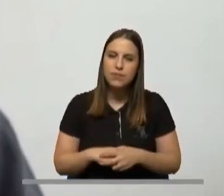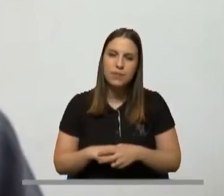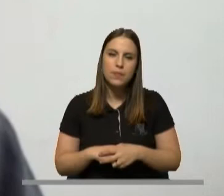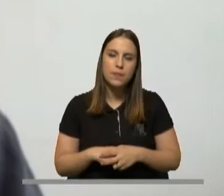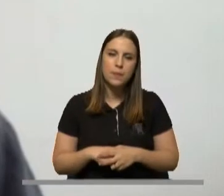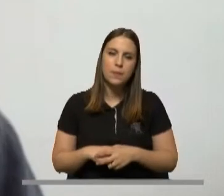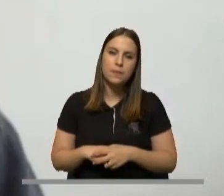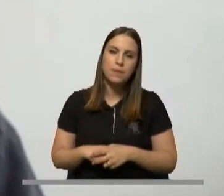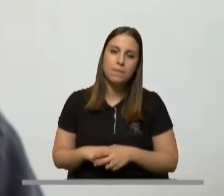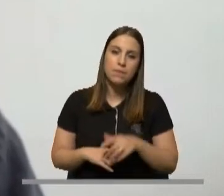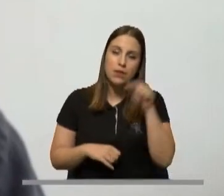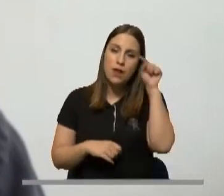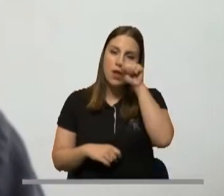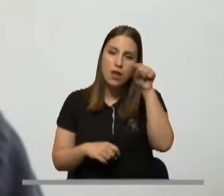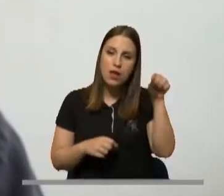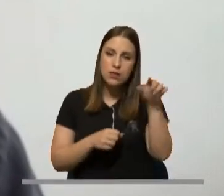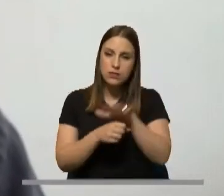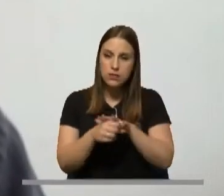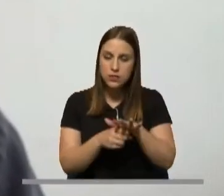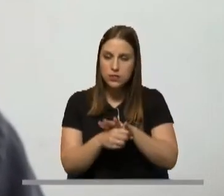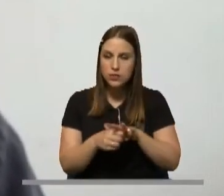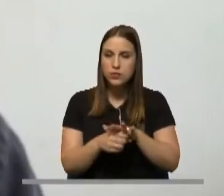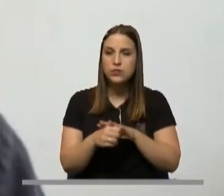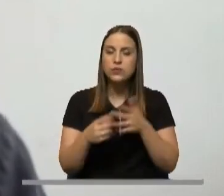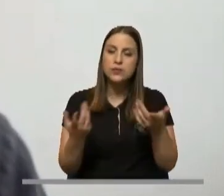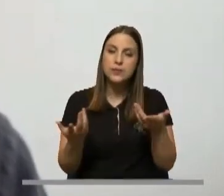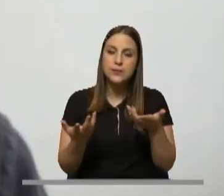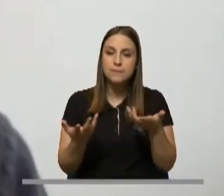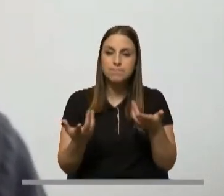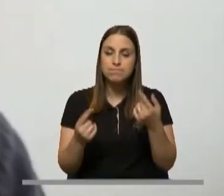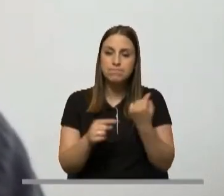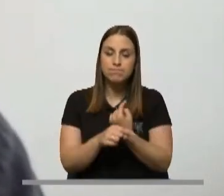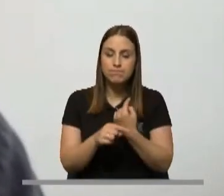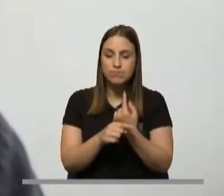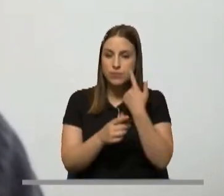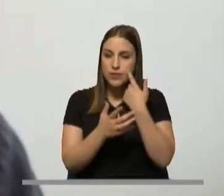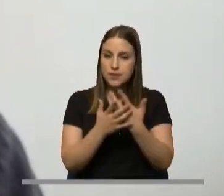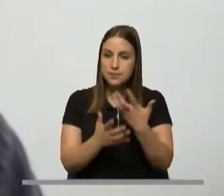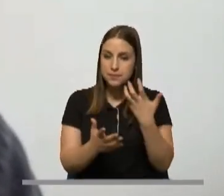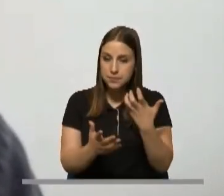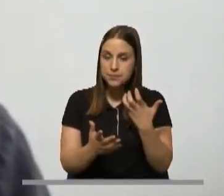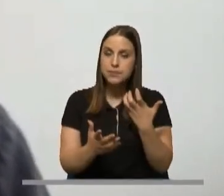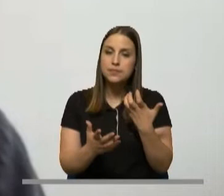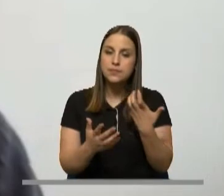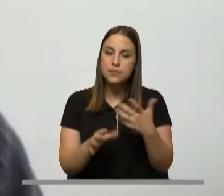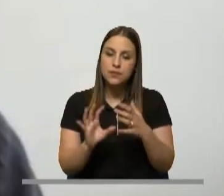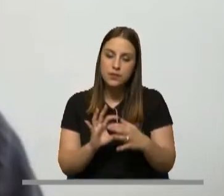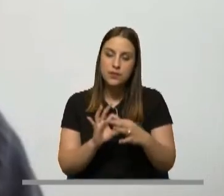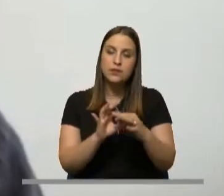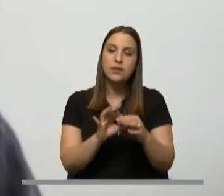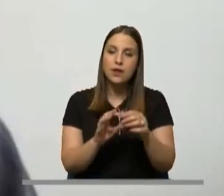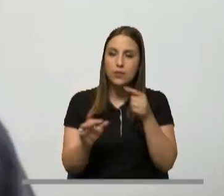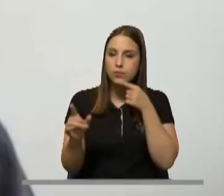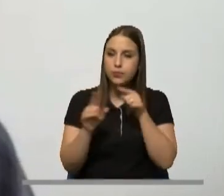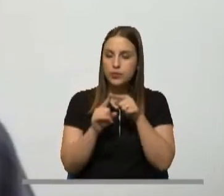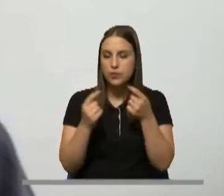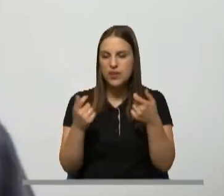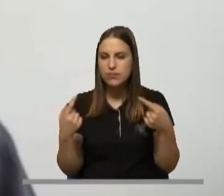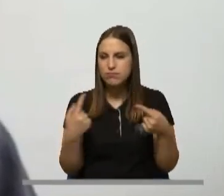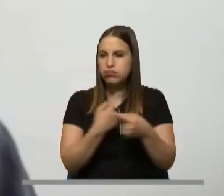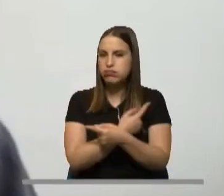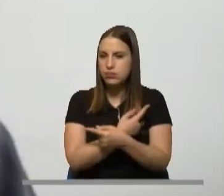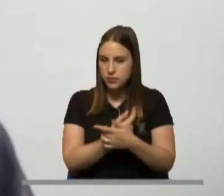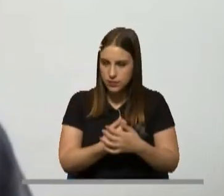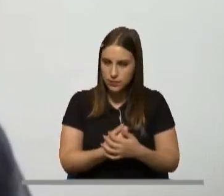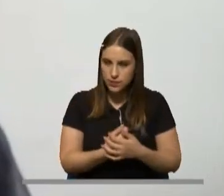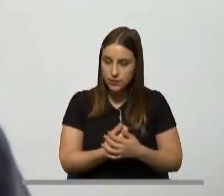There are occasions when evidence puts an end to a political controversy, but more often than